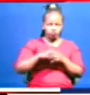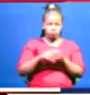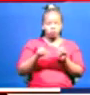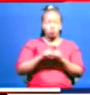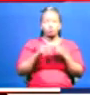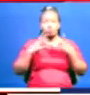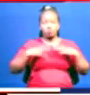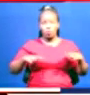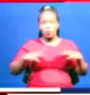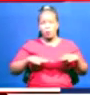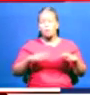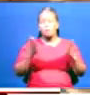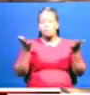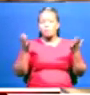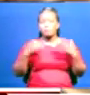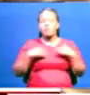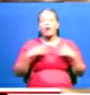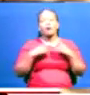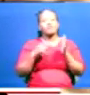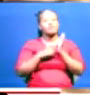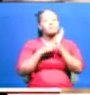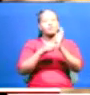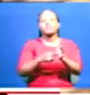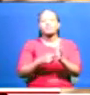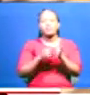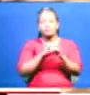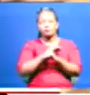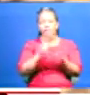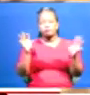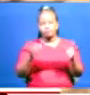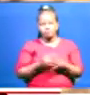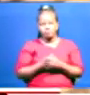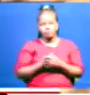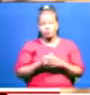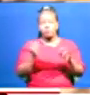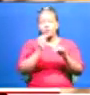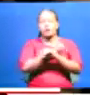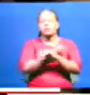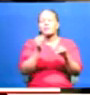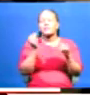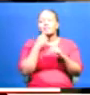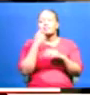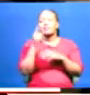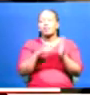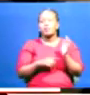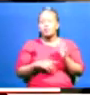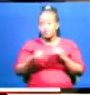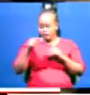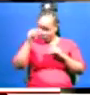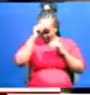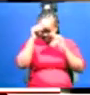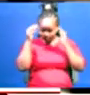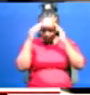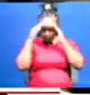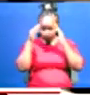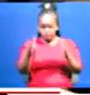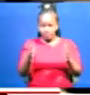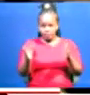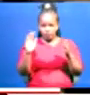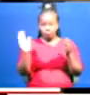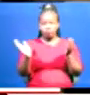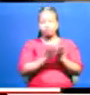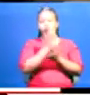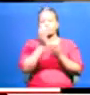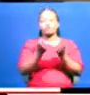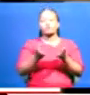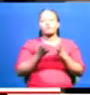have actually demonstrated that. President Ruto reiterated the government's commitment to abolishing the requirement that